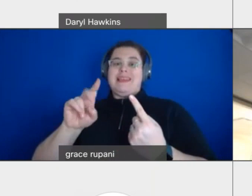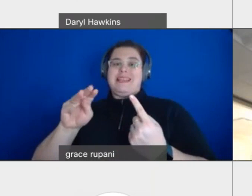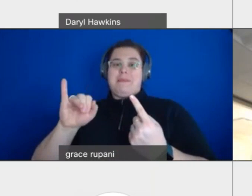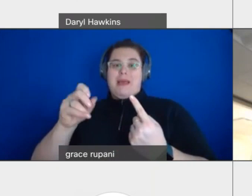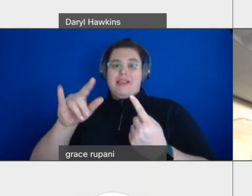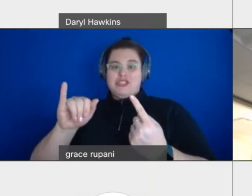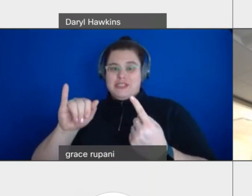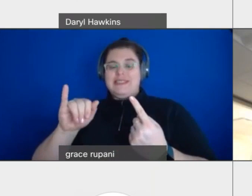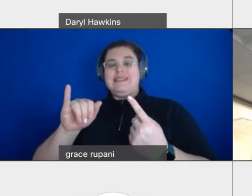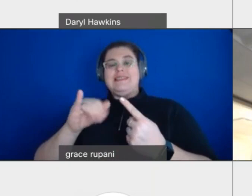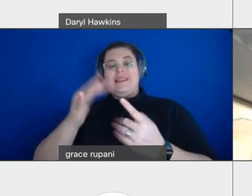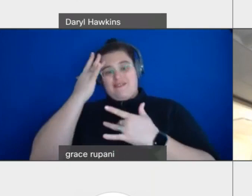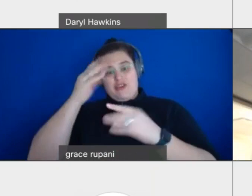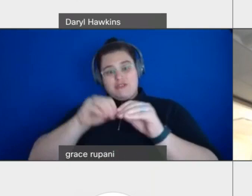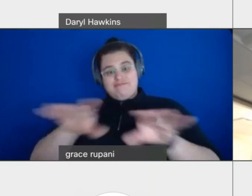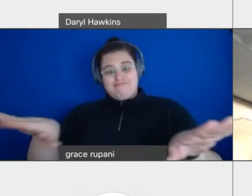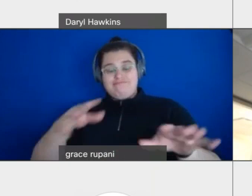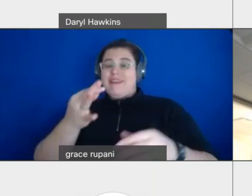vaccine effort. For those who don't know,